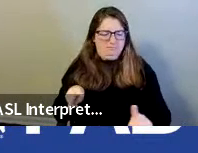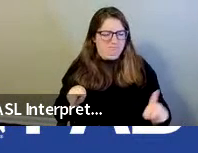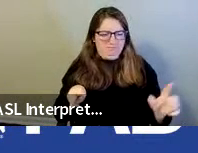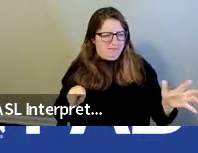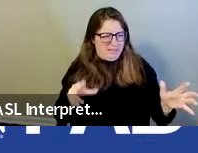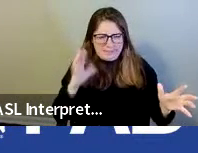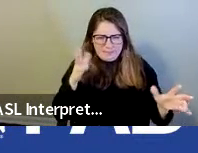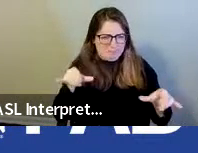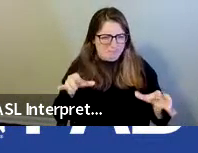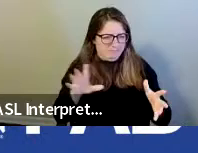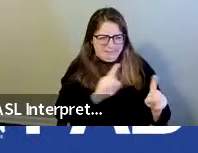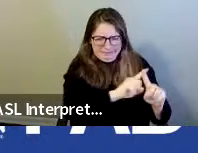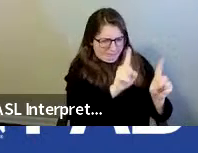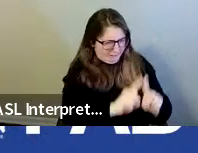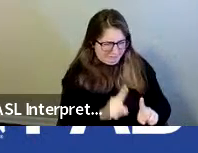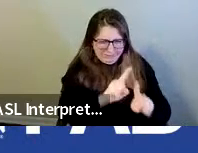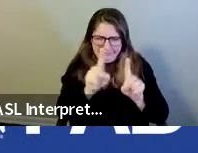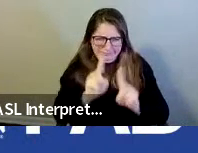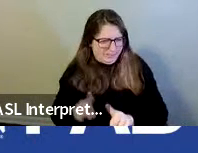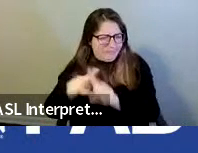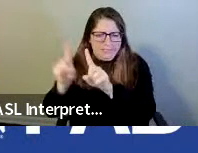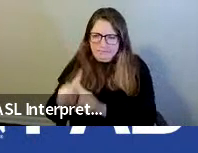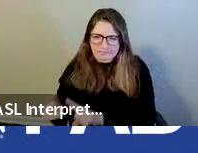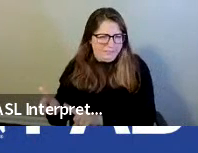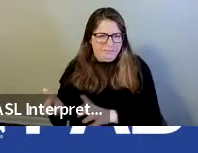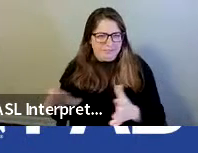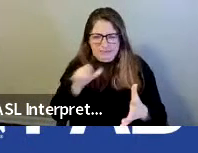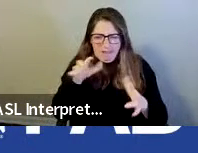So what we think should be different.